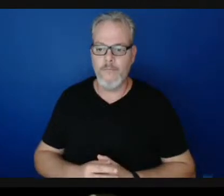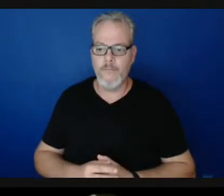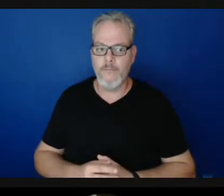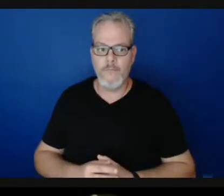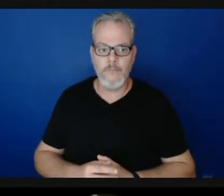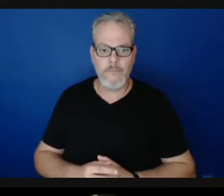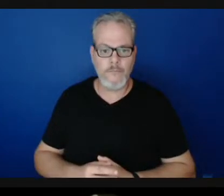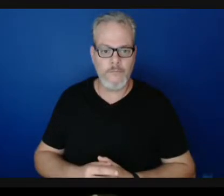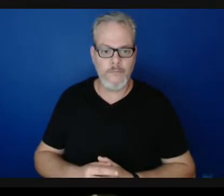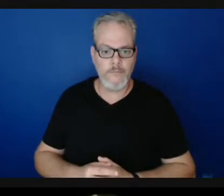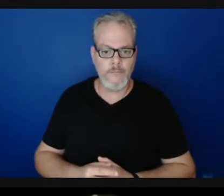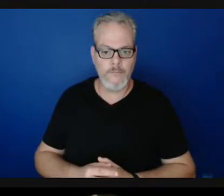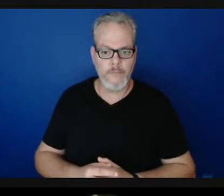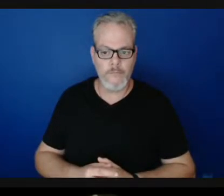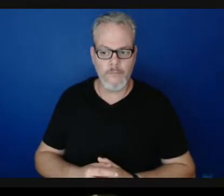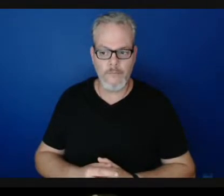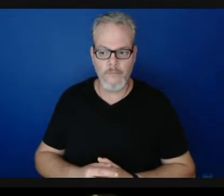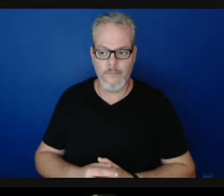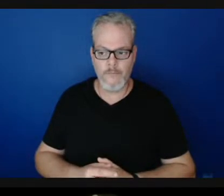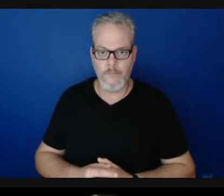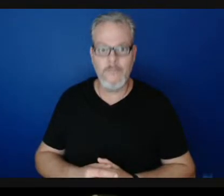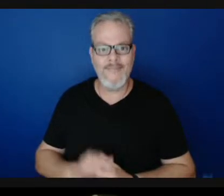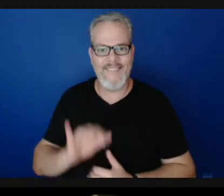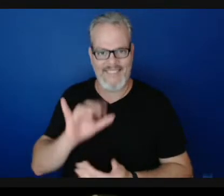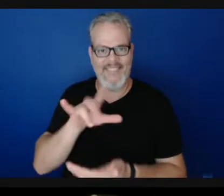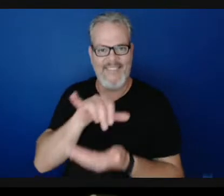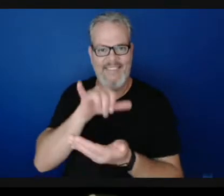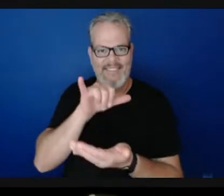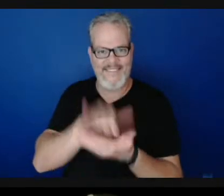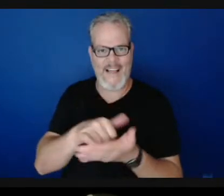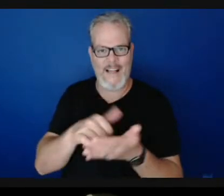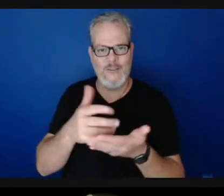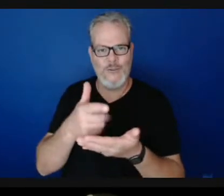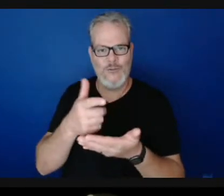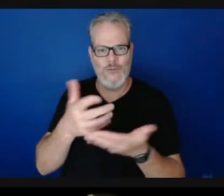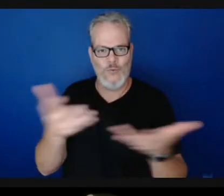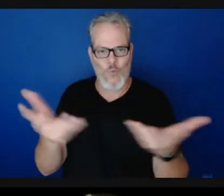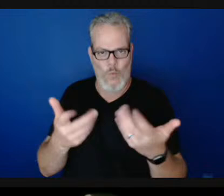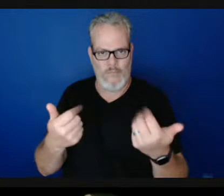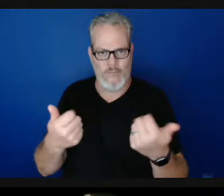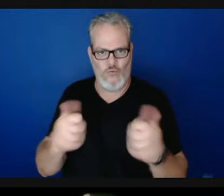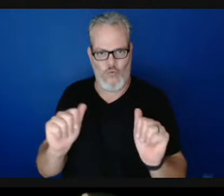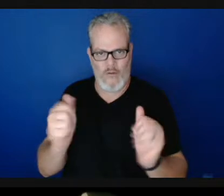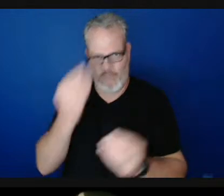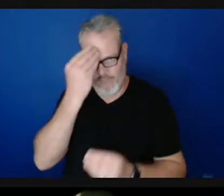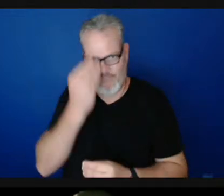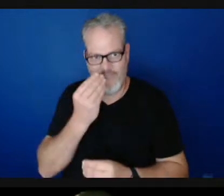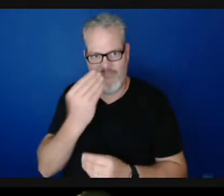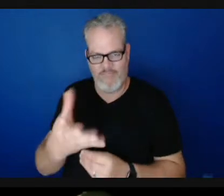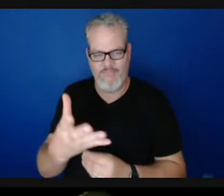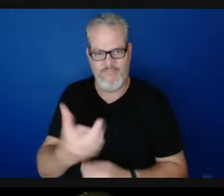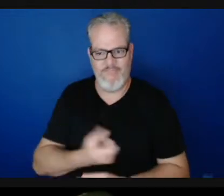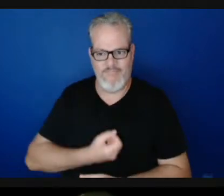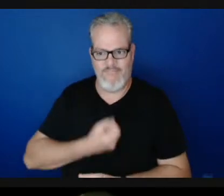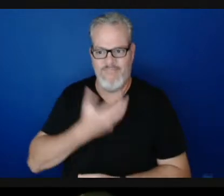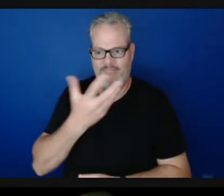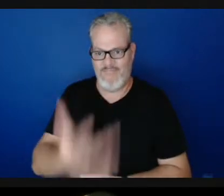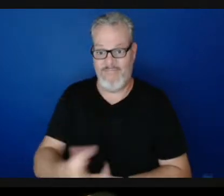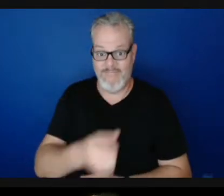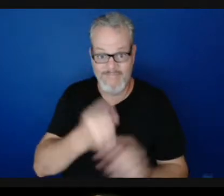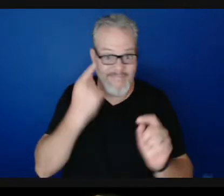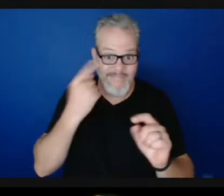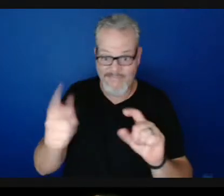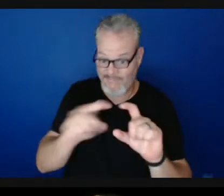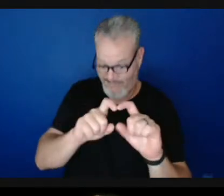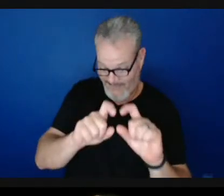really the point to pull out here. And coming back to this plot, and in that context, this is not so surprising here.